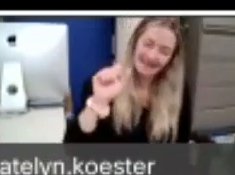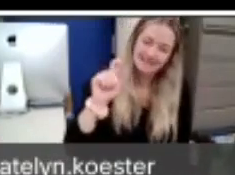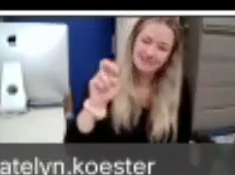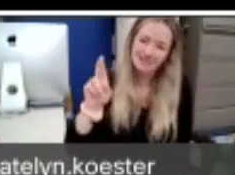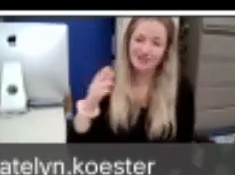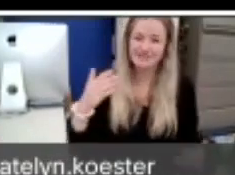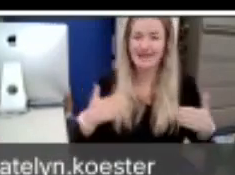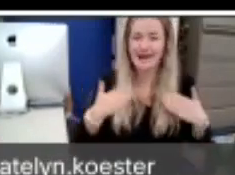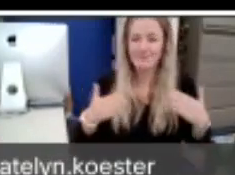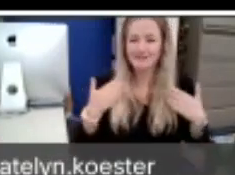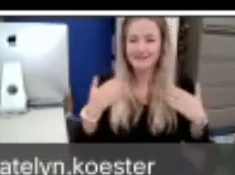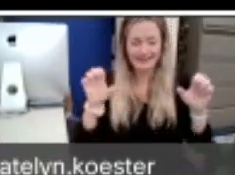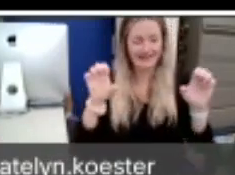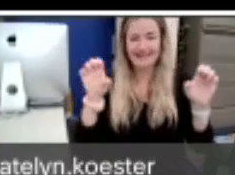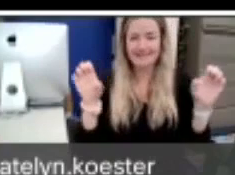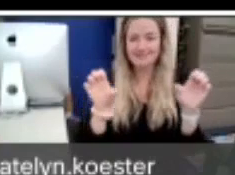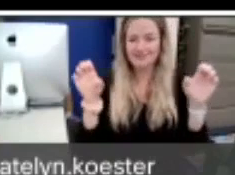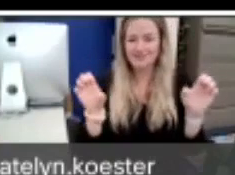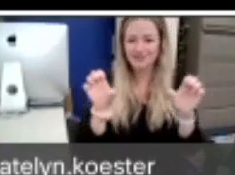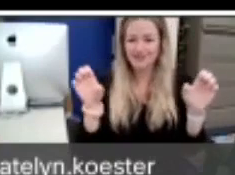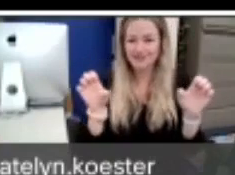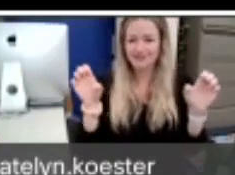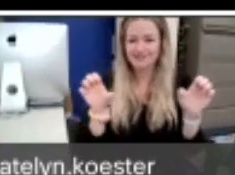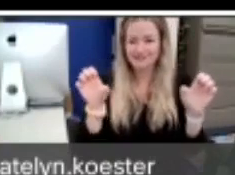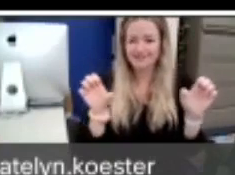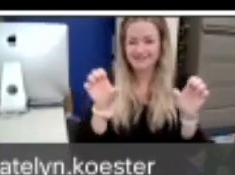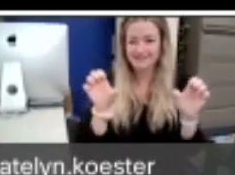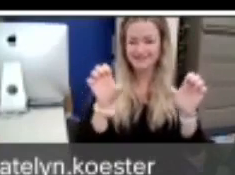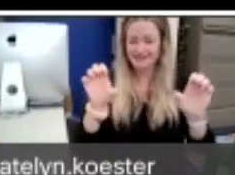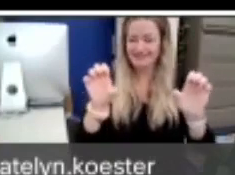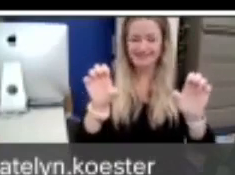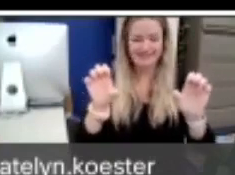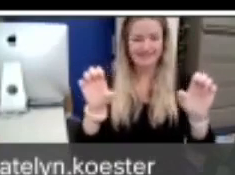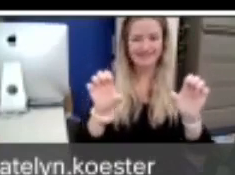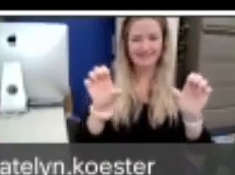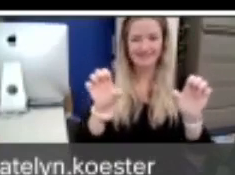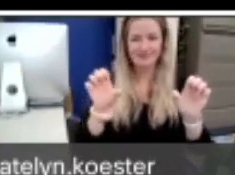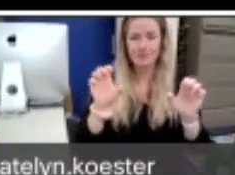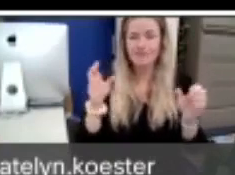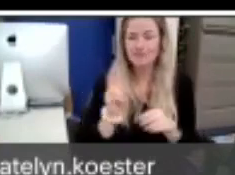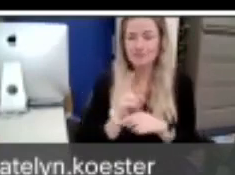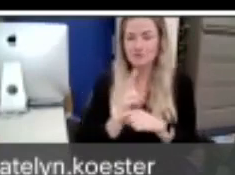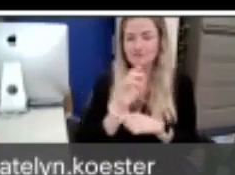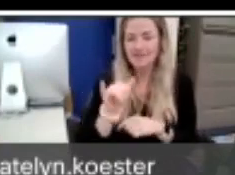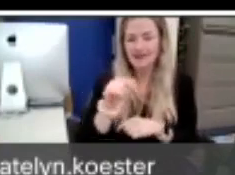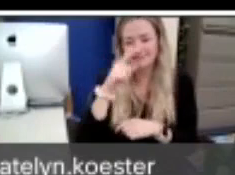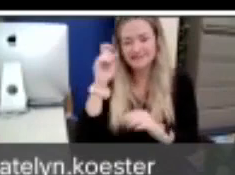Okay, so Easter. So you have the Easter, the E's that go like in little